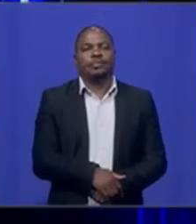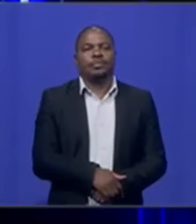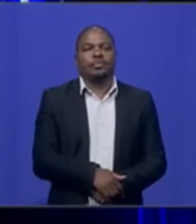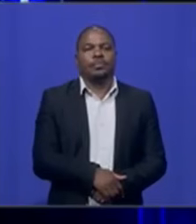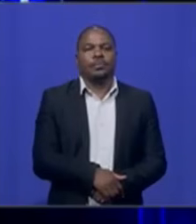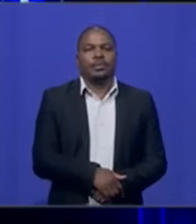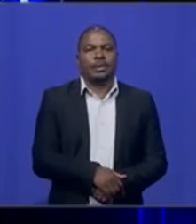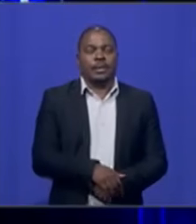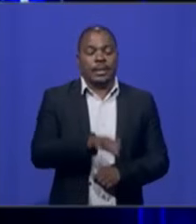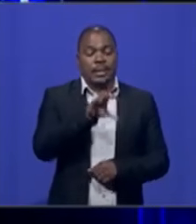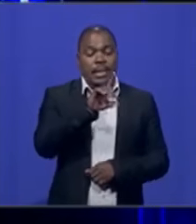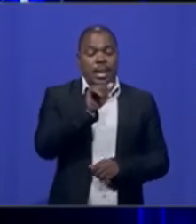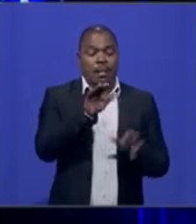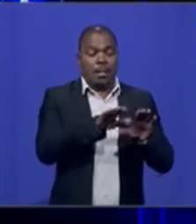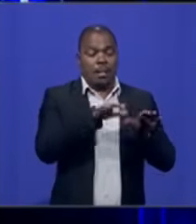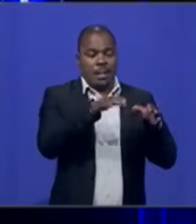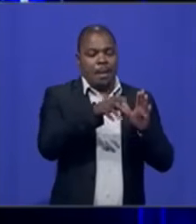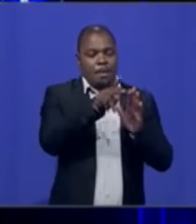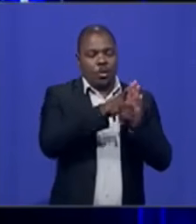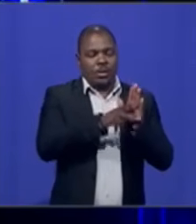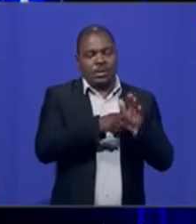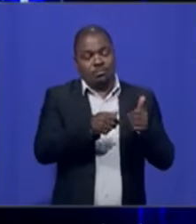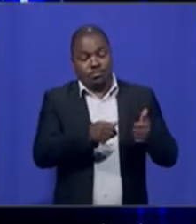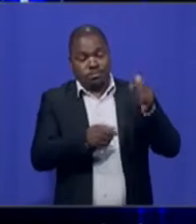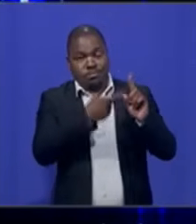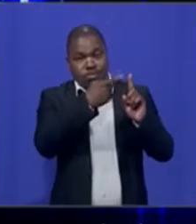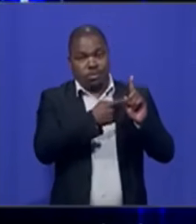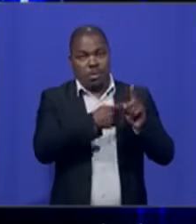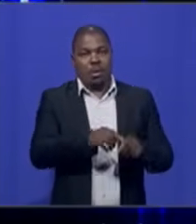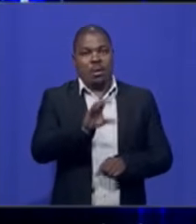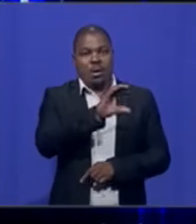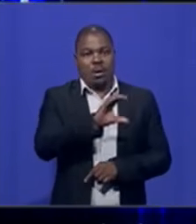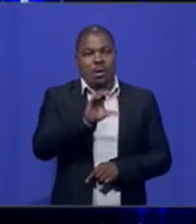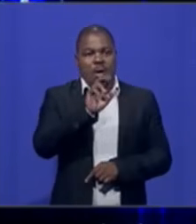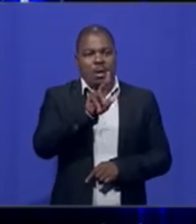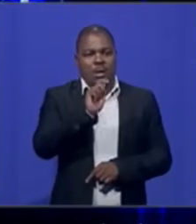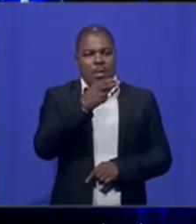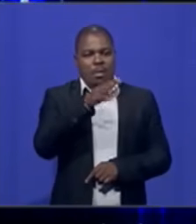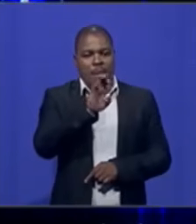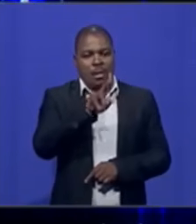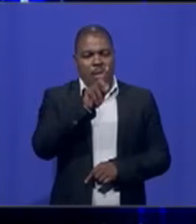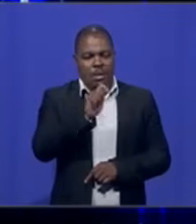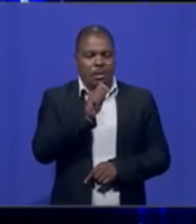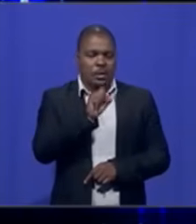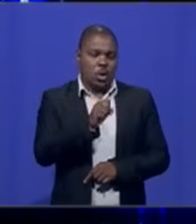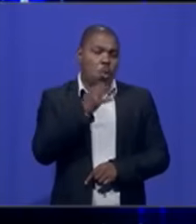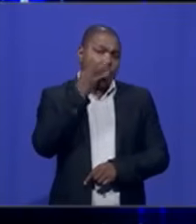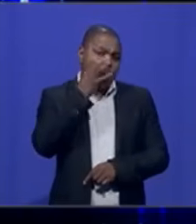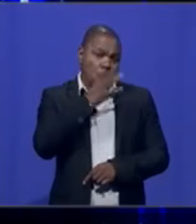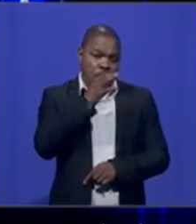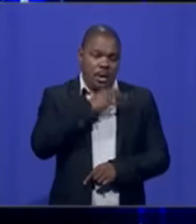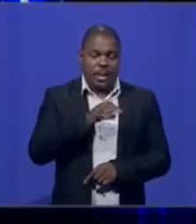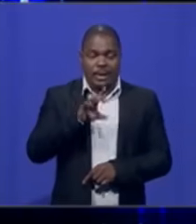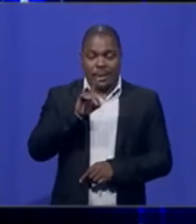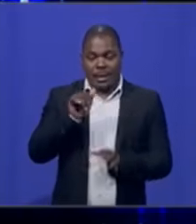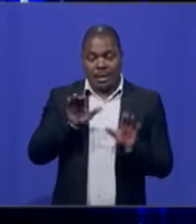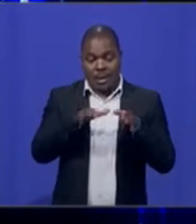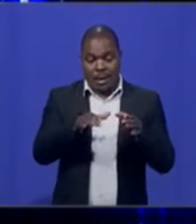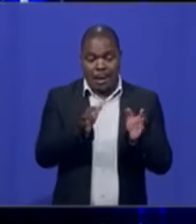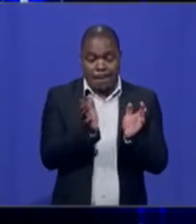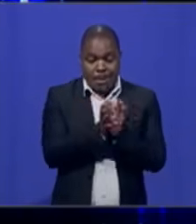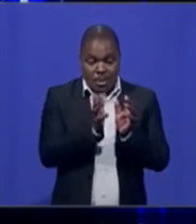Hloya mano e mokga wa Democratic Alliance le Matthew Cuthbert o re seboka sa boferegale sa bekeng ena se fa barumuwa monyetla wa buisana ka mano a